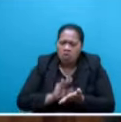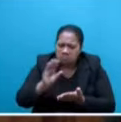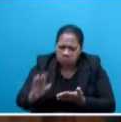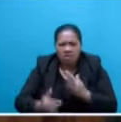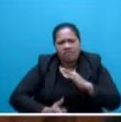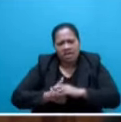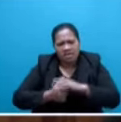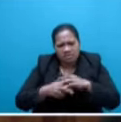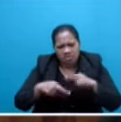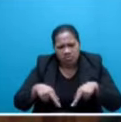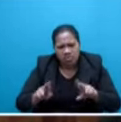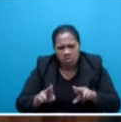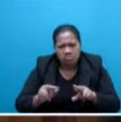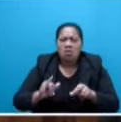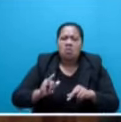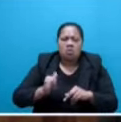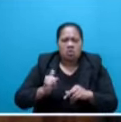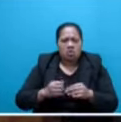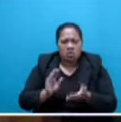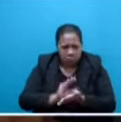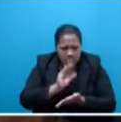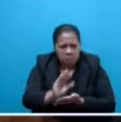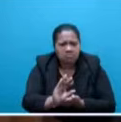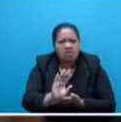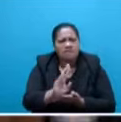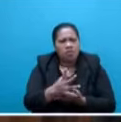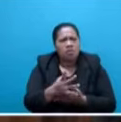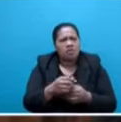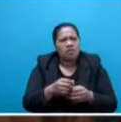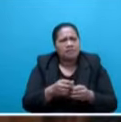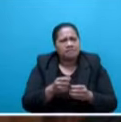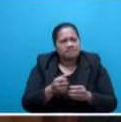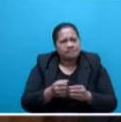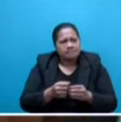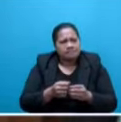and subsidy on fertilizers and weedicide. Never before.